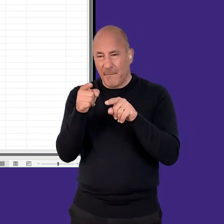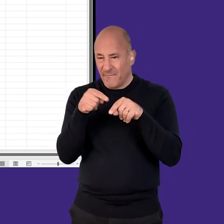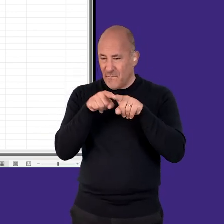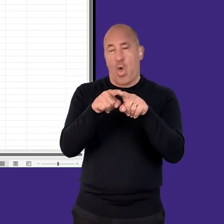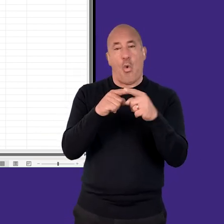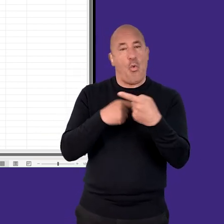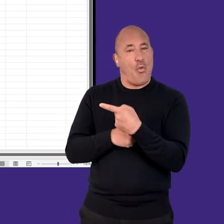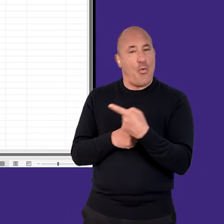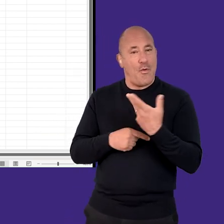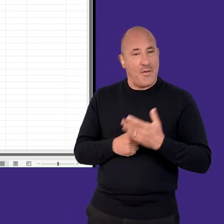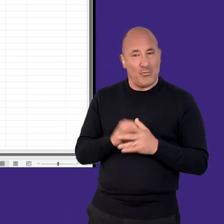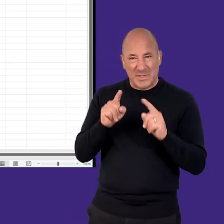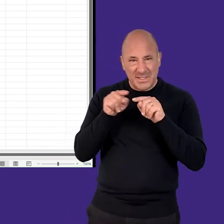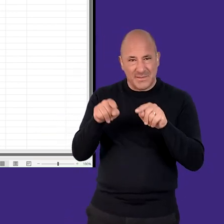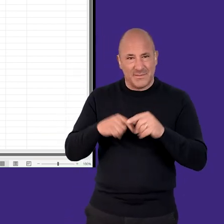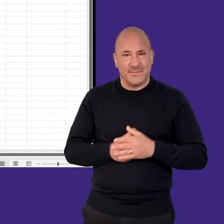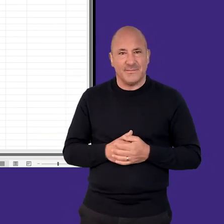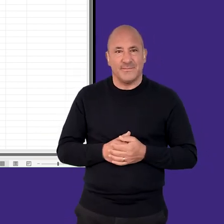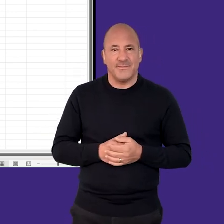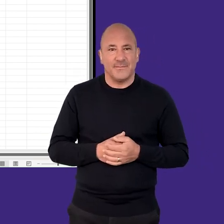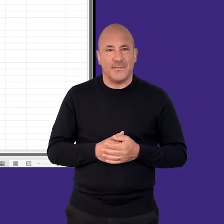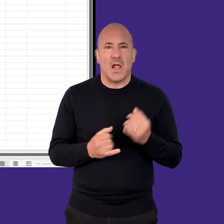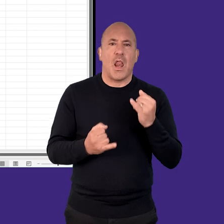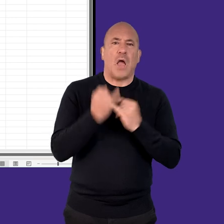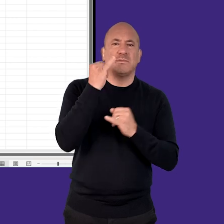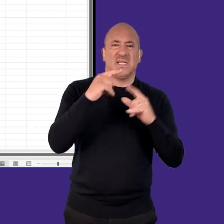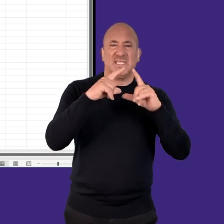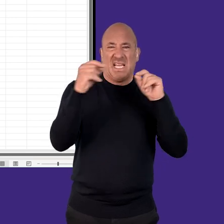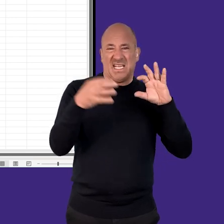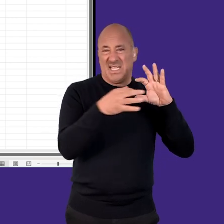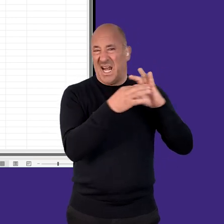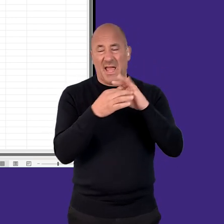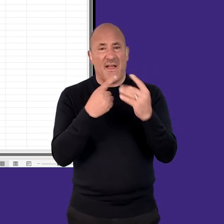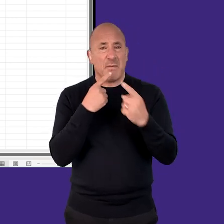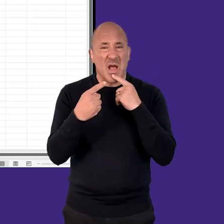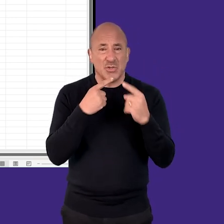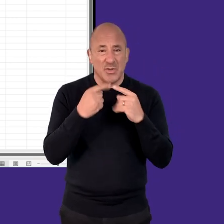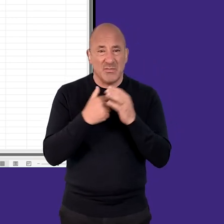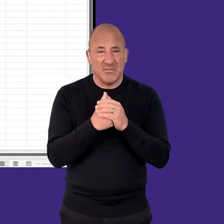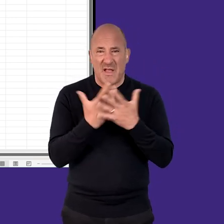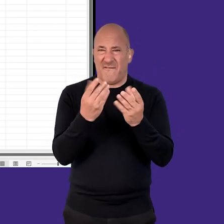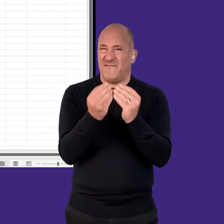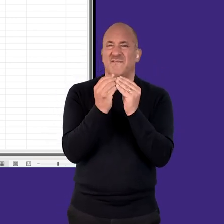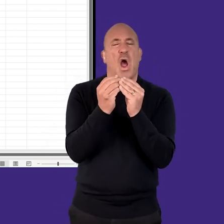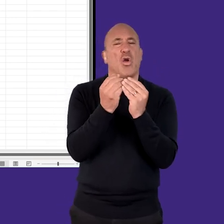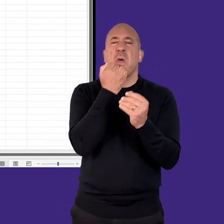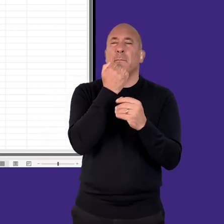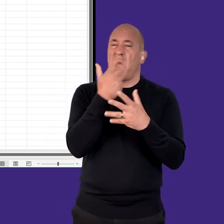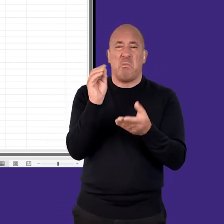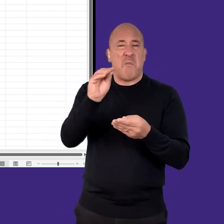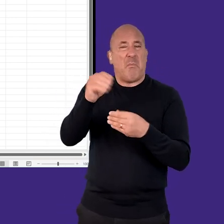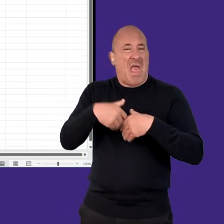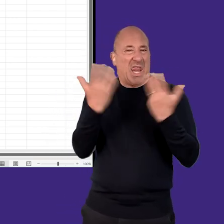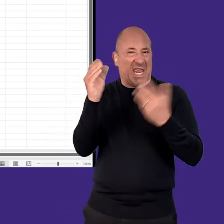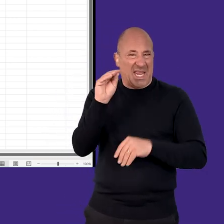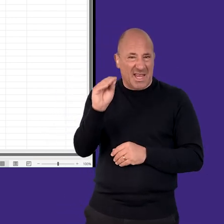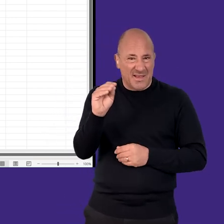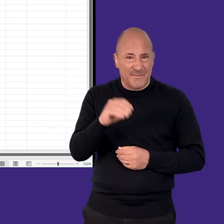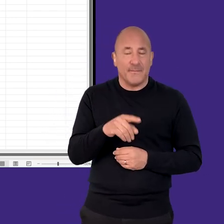is specified in the example. Finally, for ticket-related information, enter any non-blank